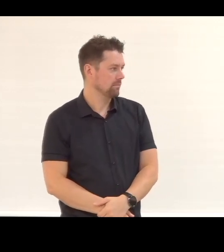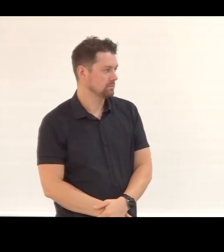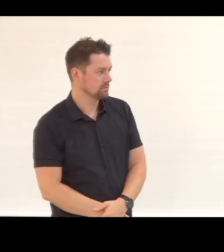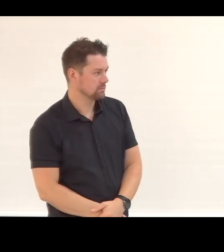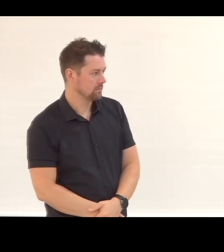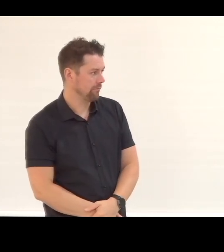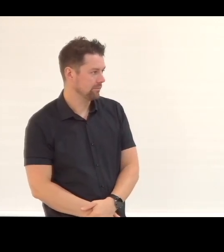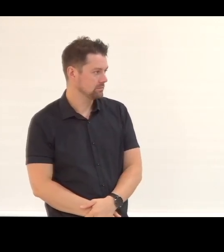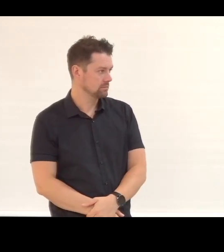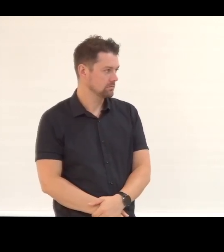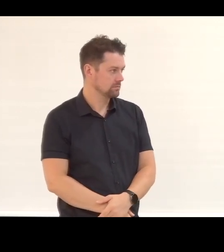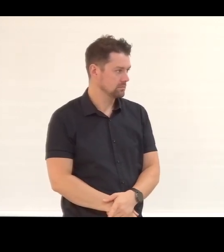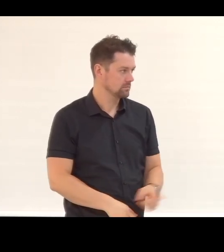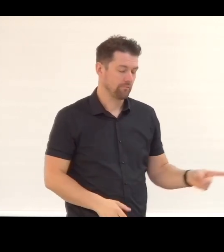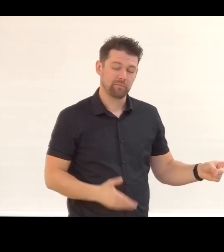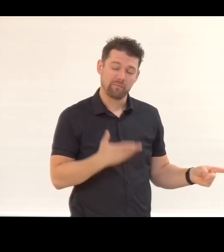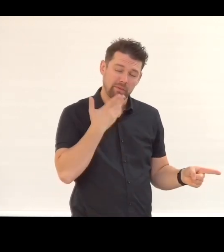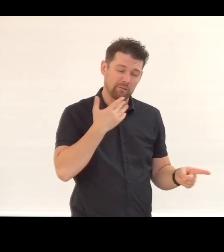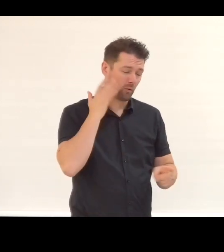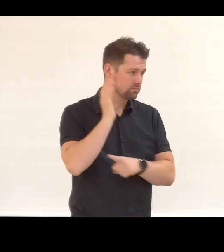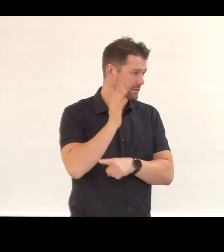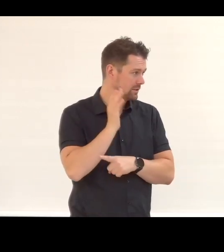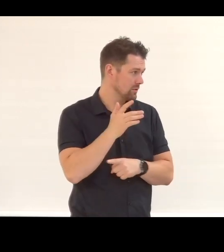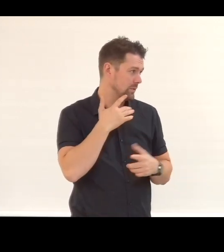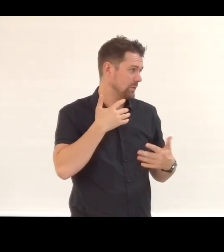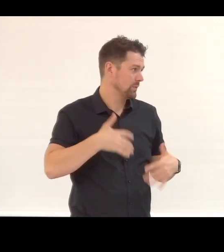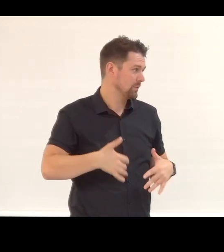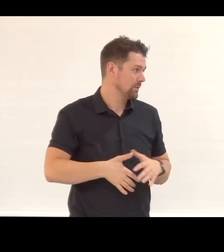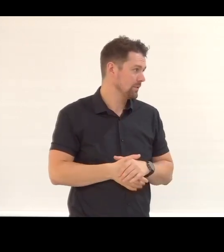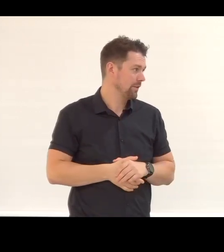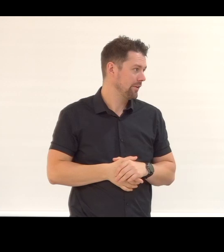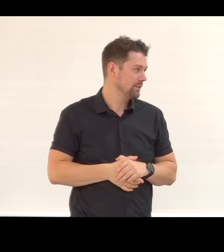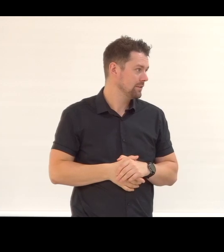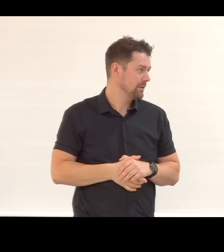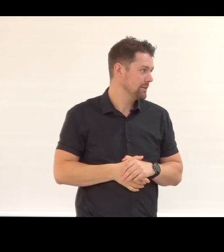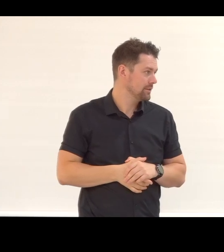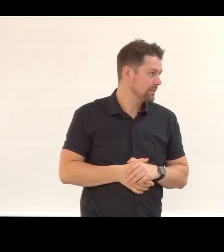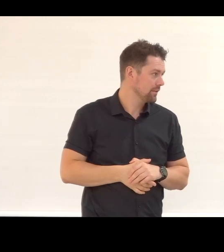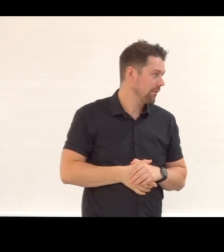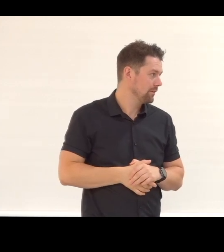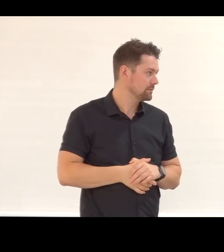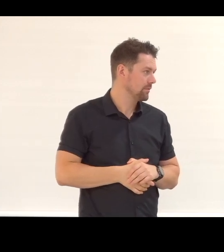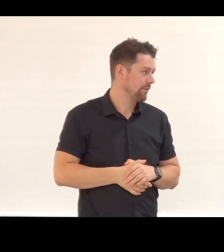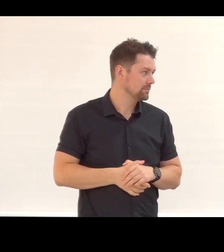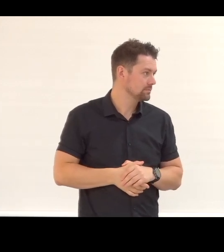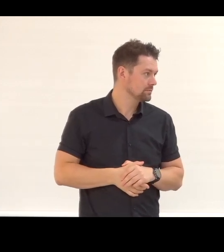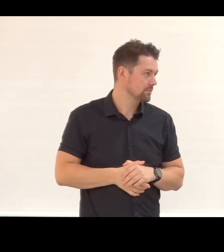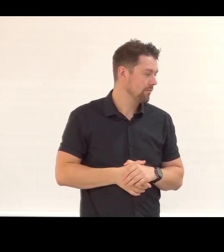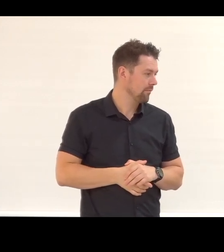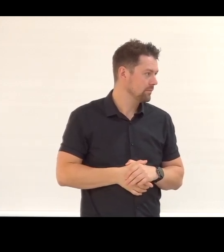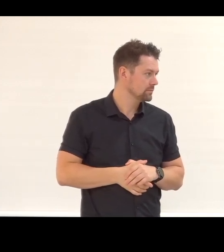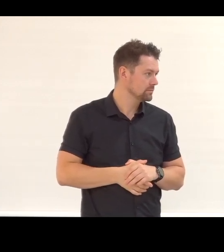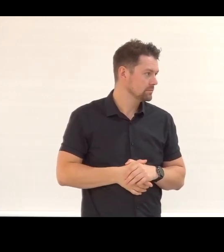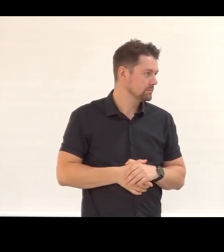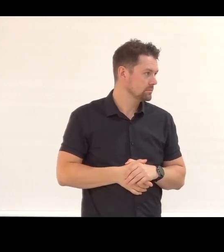Hi, Kato. Thank you so much for the amazing presentation. And yes, I always get a little bit homesick when seeing high seas again.